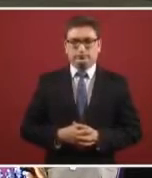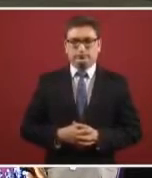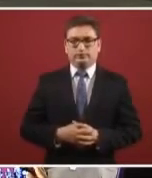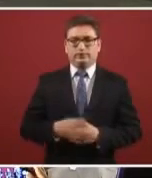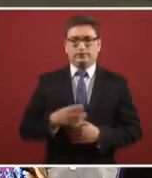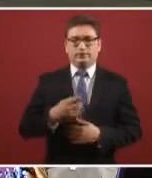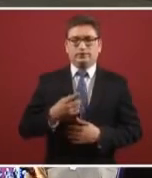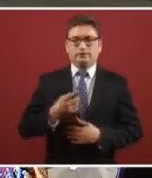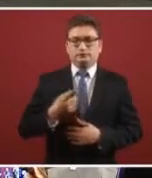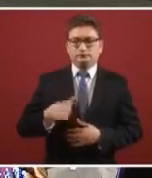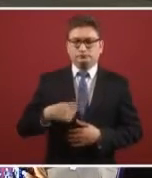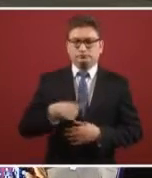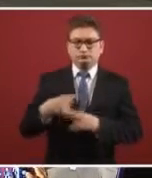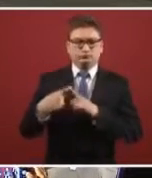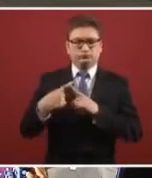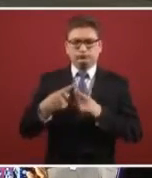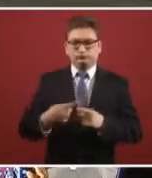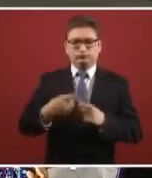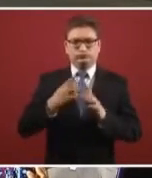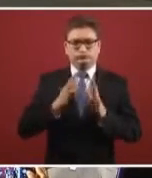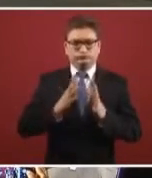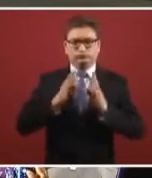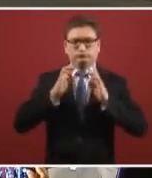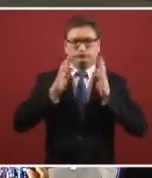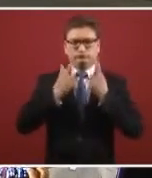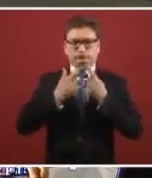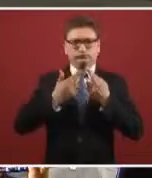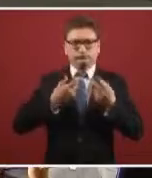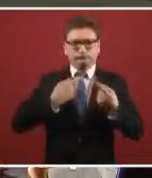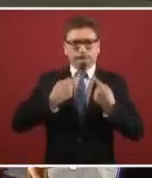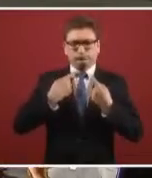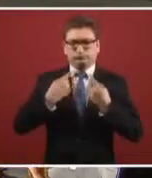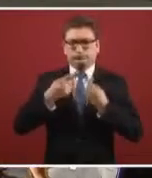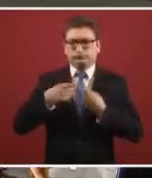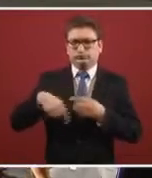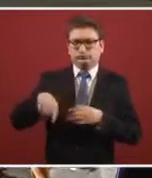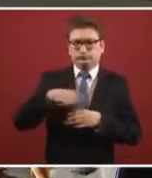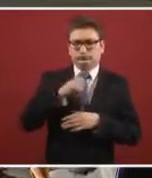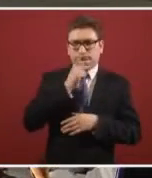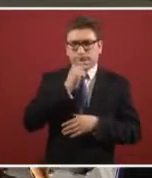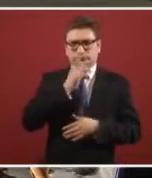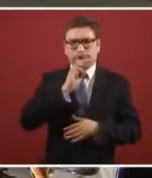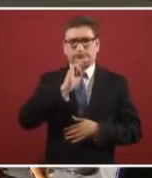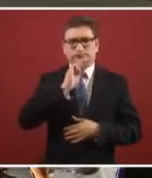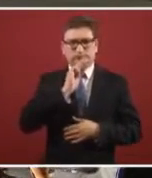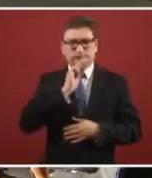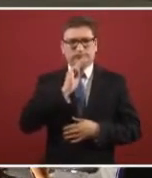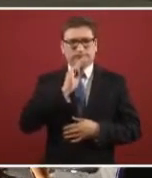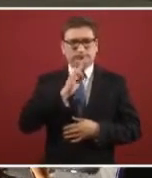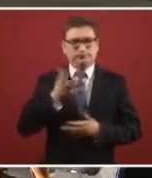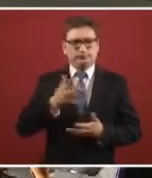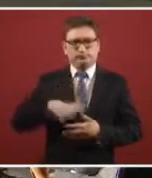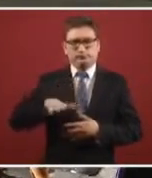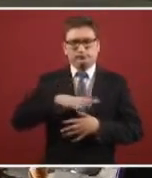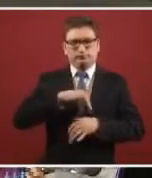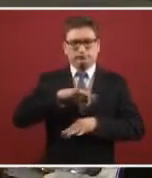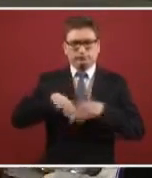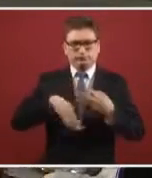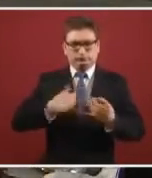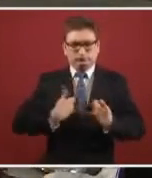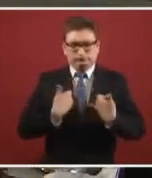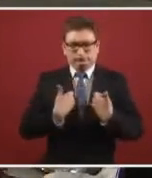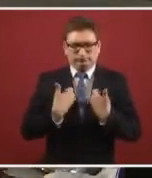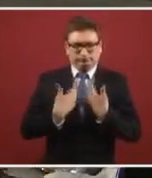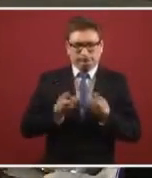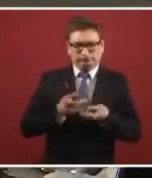Hemos estado We en have reunión con been los in a meeting padres, with the con parents las mamás, con los and papás the de los mothers and the jóvenes. fathers of